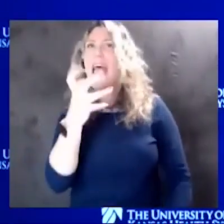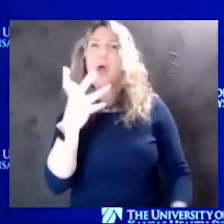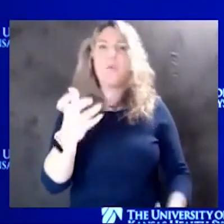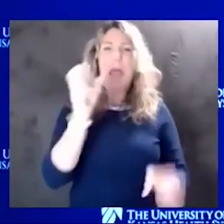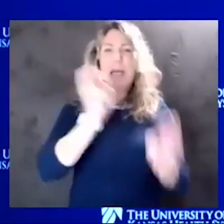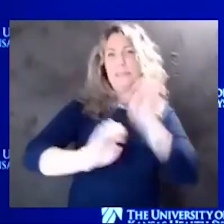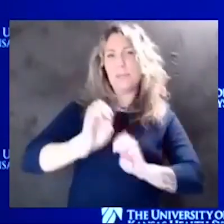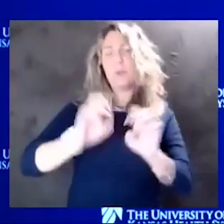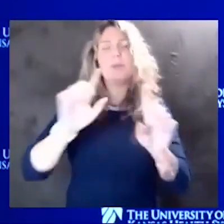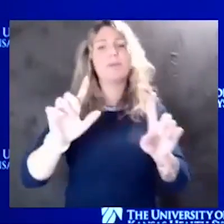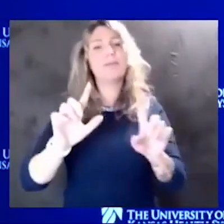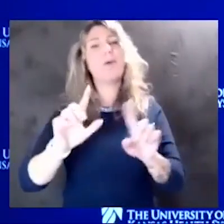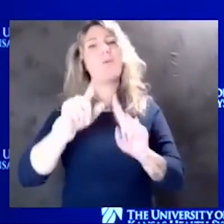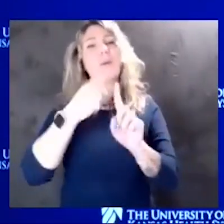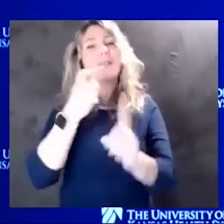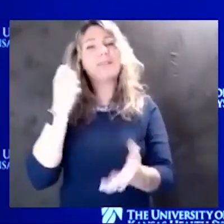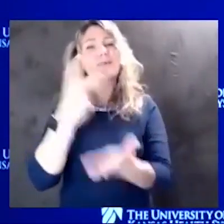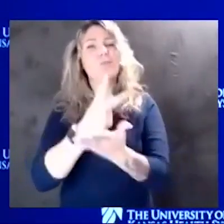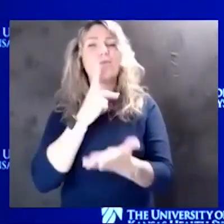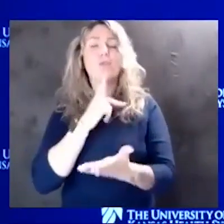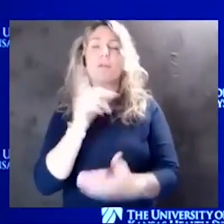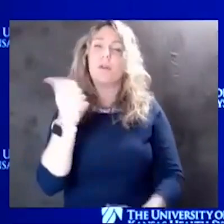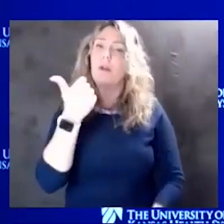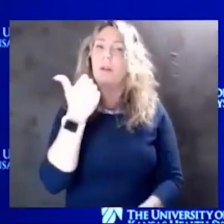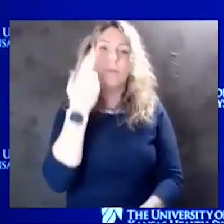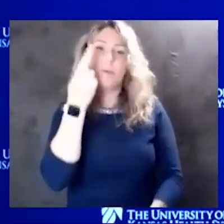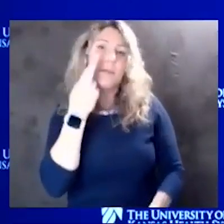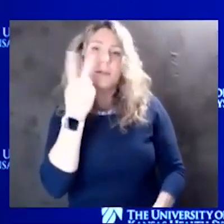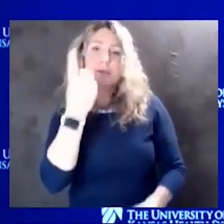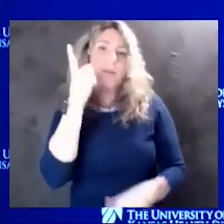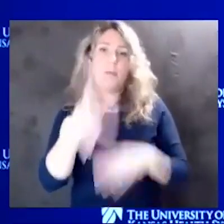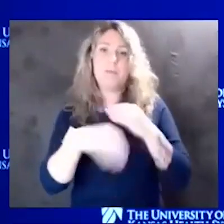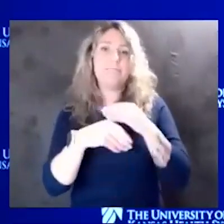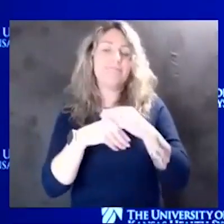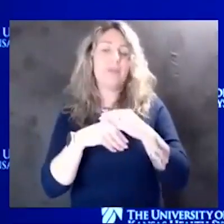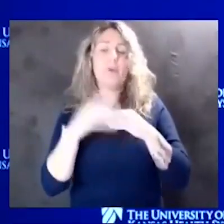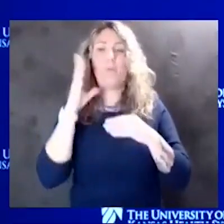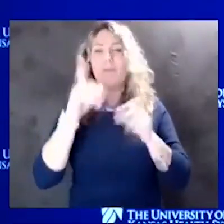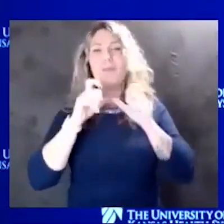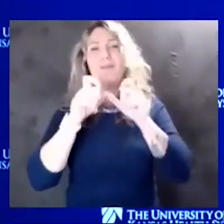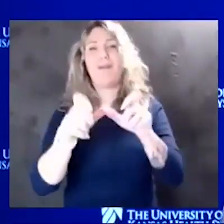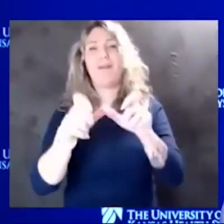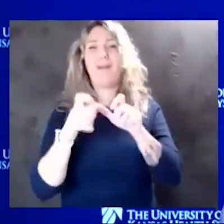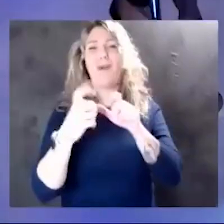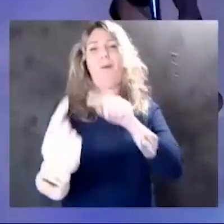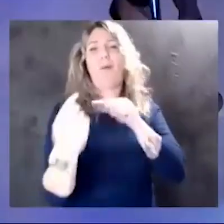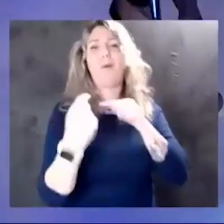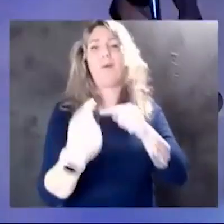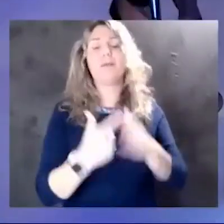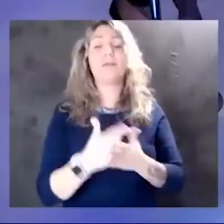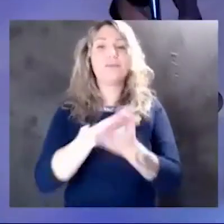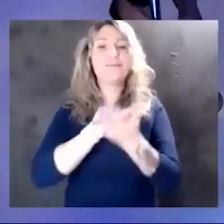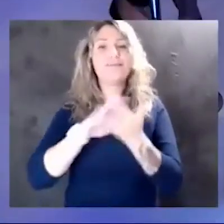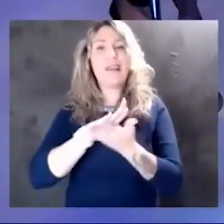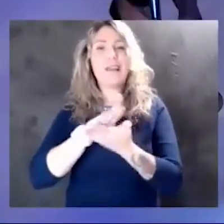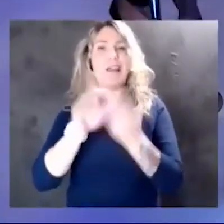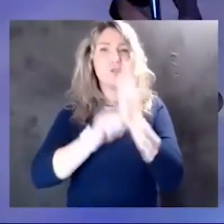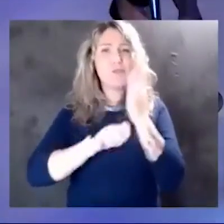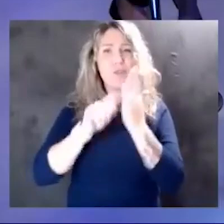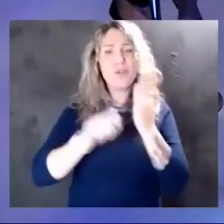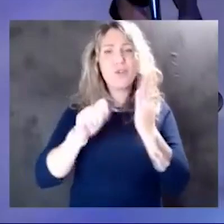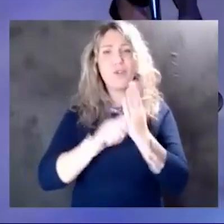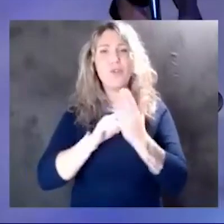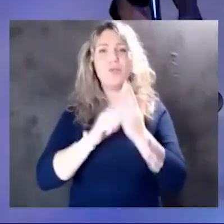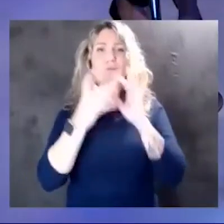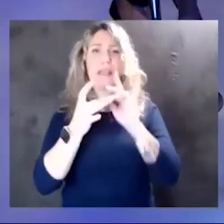another reason there. So, it's going to be an ongoing battle. In fact, there's a really nice article. If you have questions about this, there's a very nice article in the Kansas City Star. I think